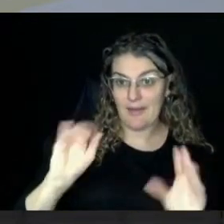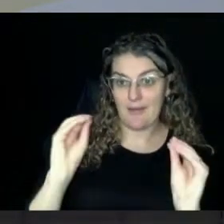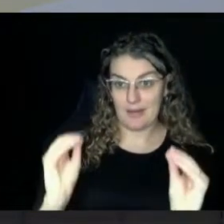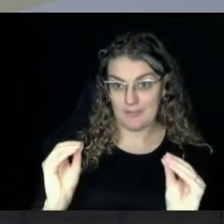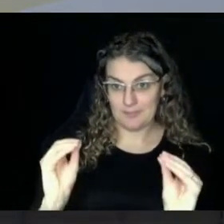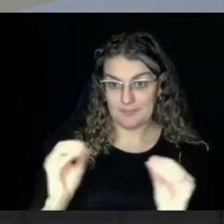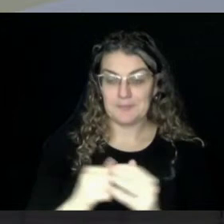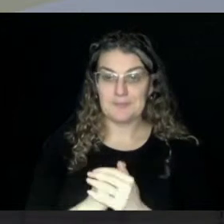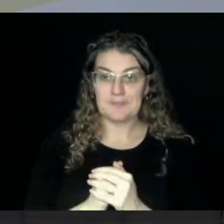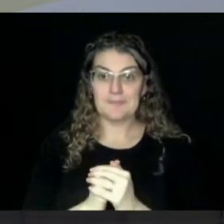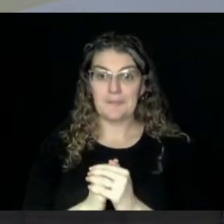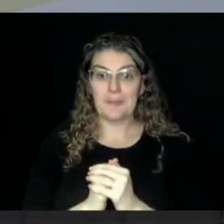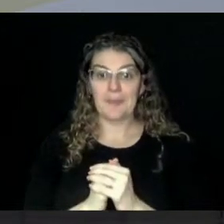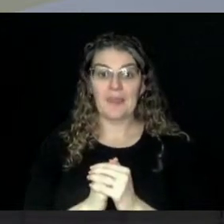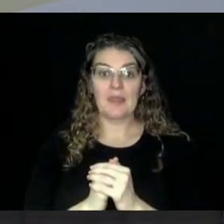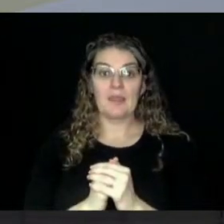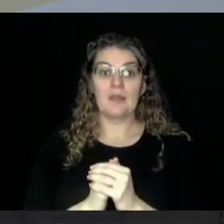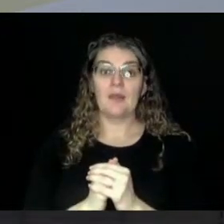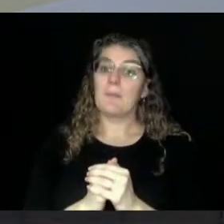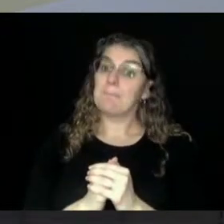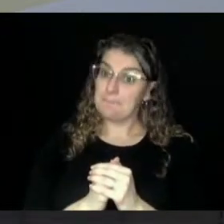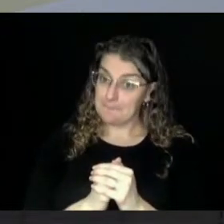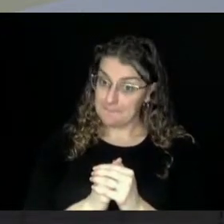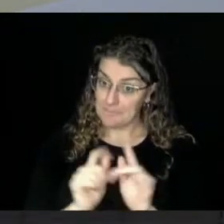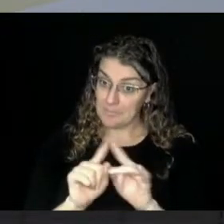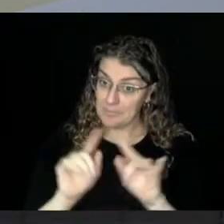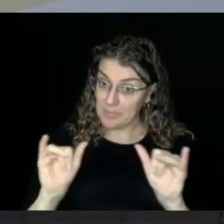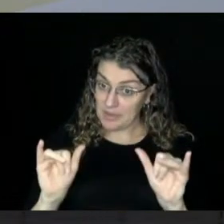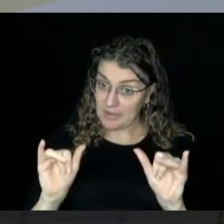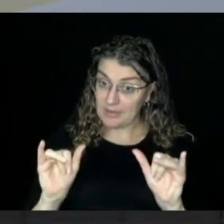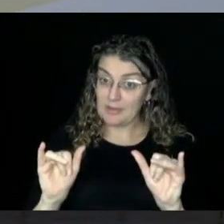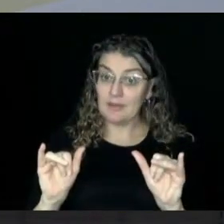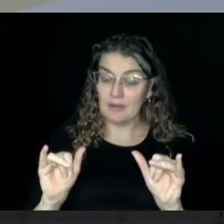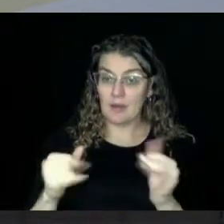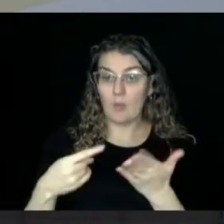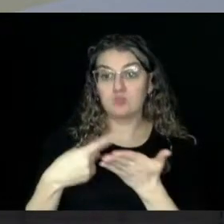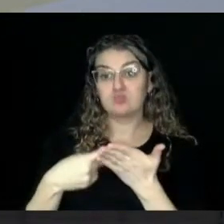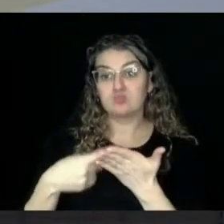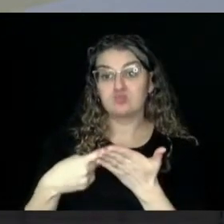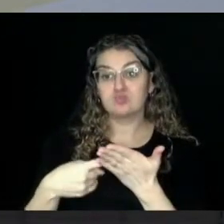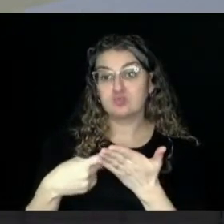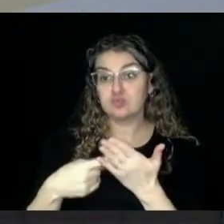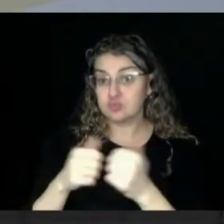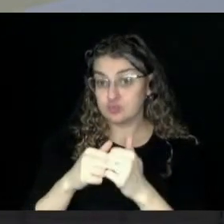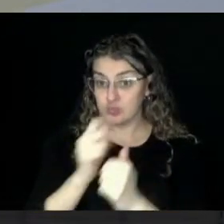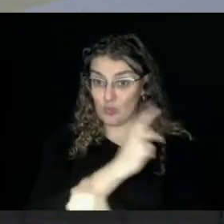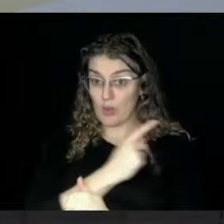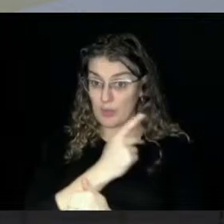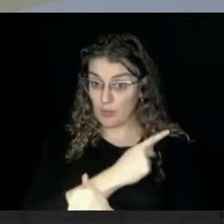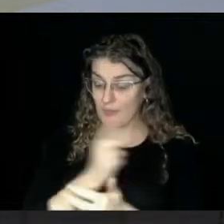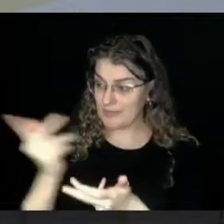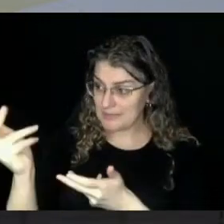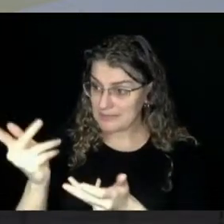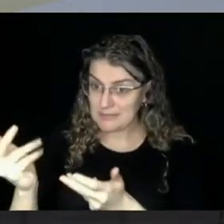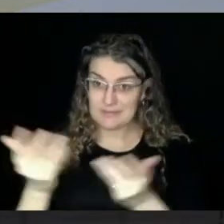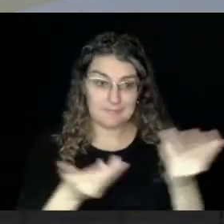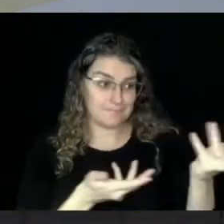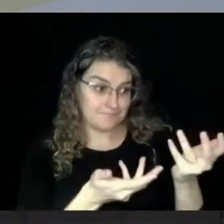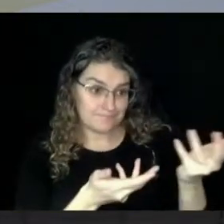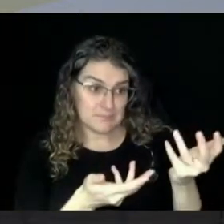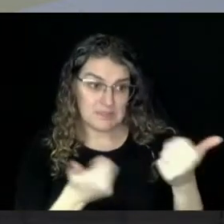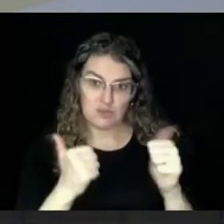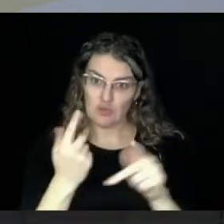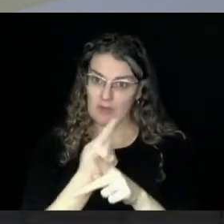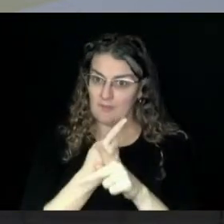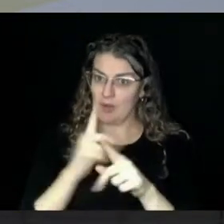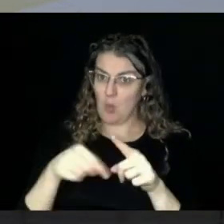We continue to have discussions from an epidemiology point of view with our maritime